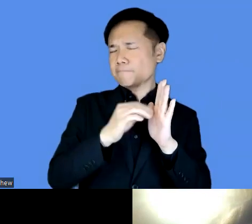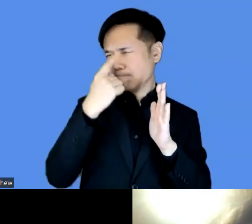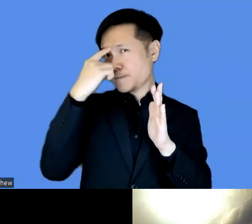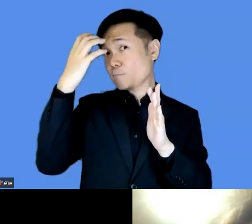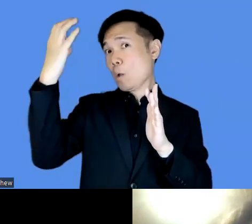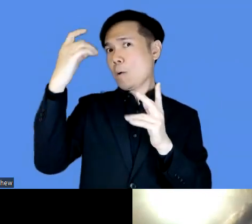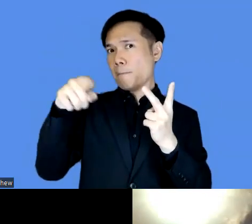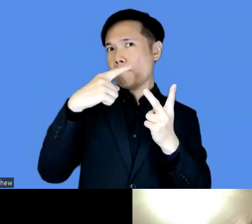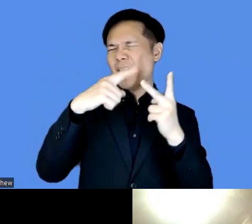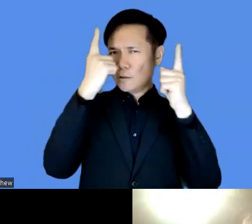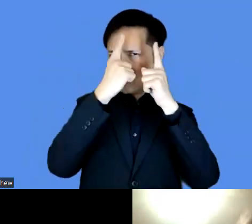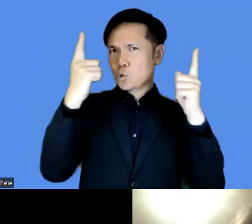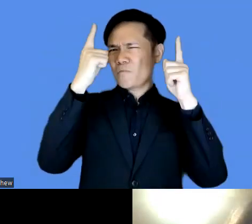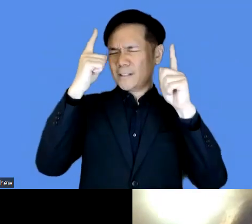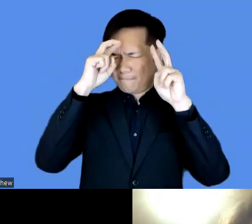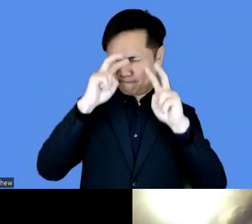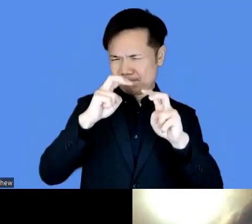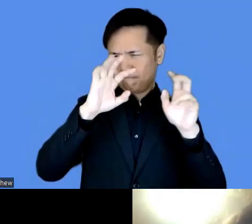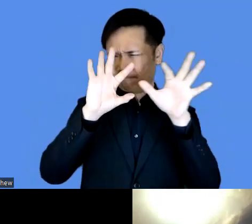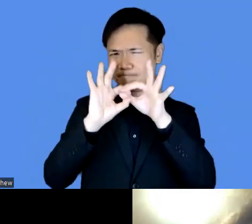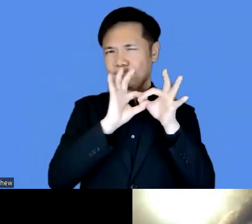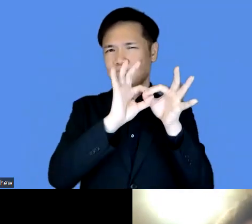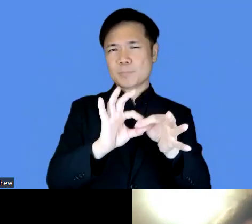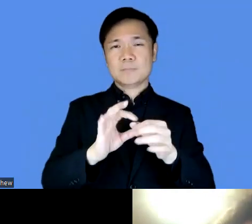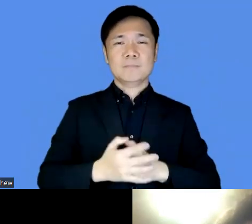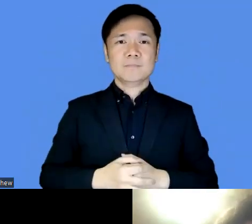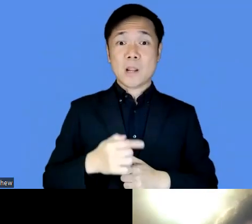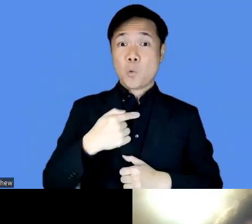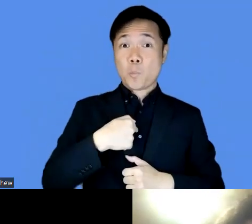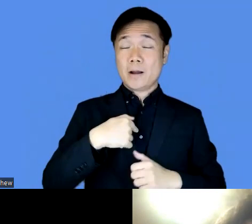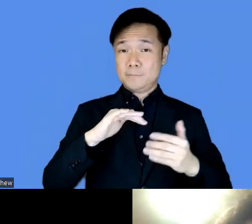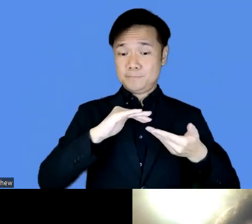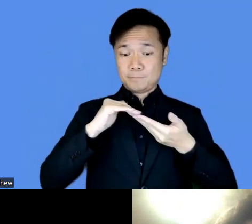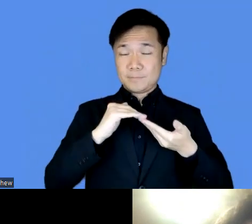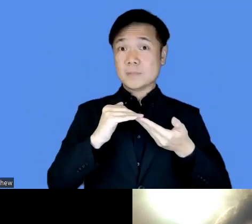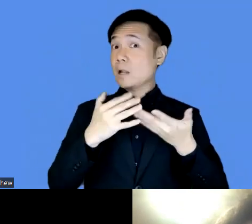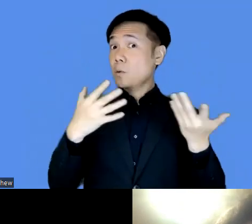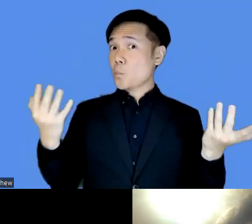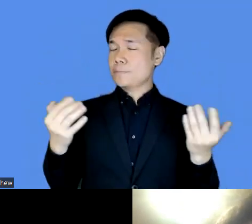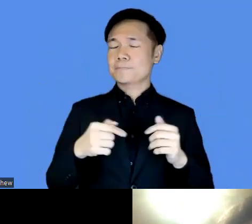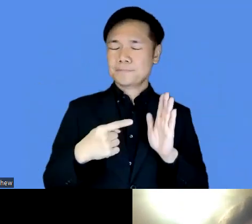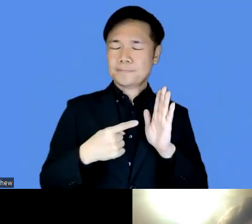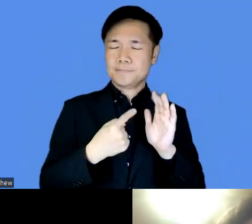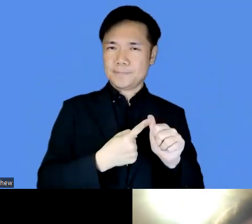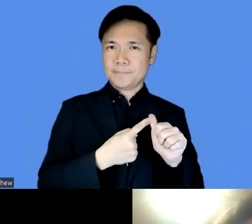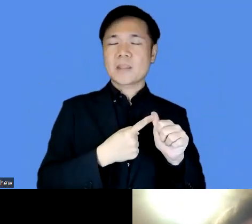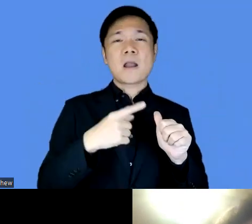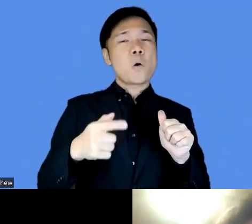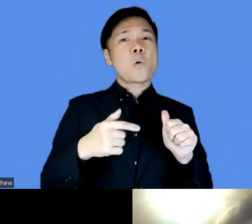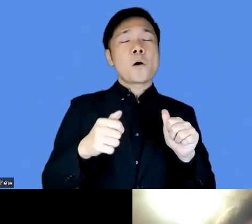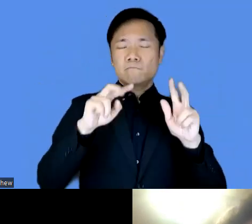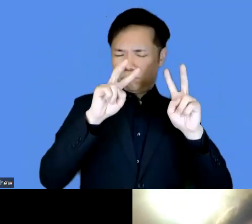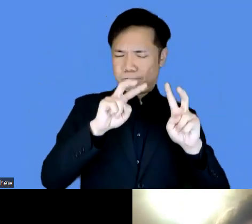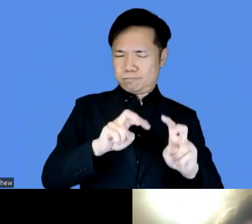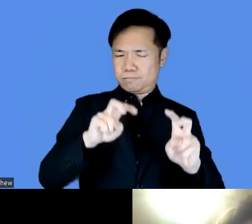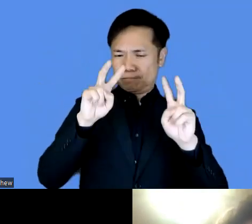researchers. And we mainly do two things. First, we regularly provide a systematic analysis